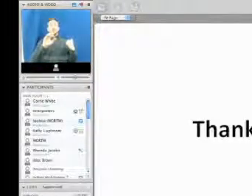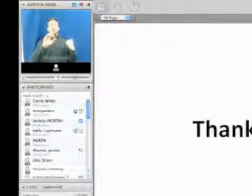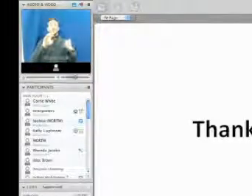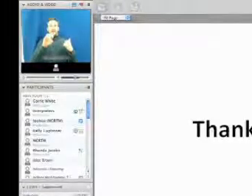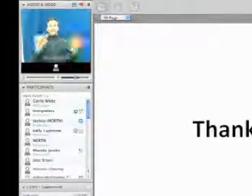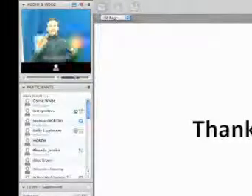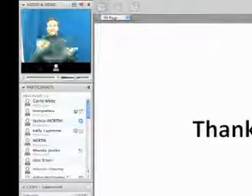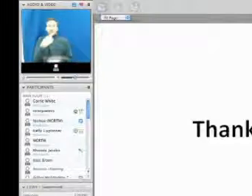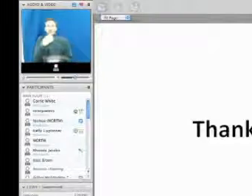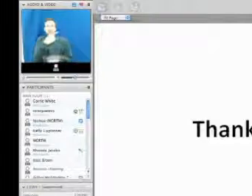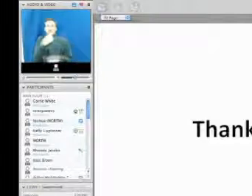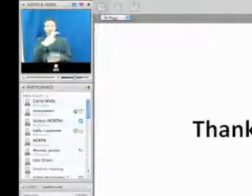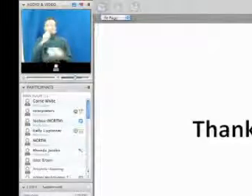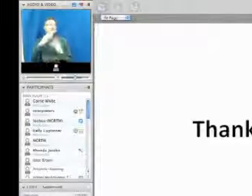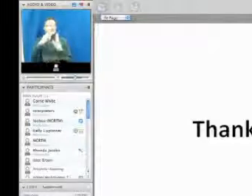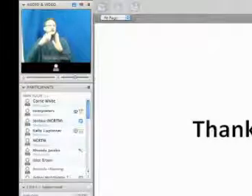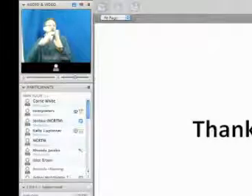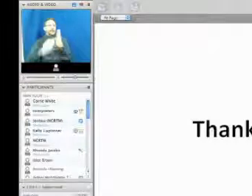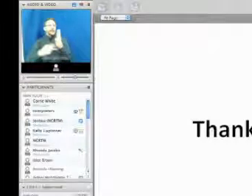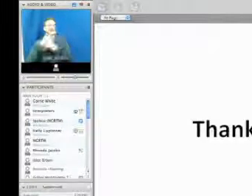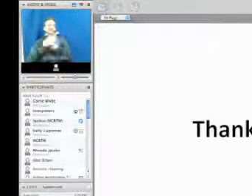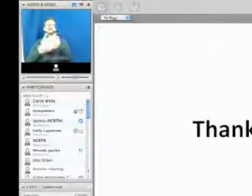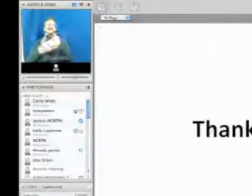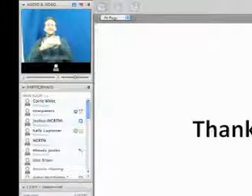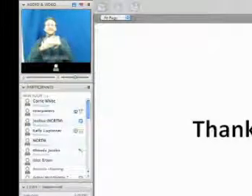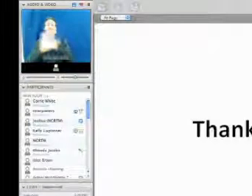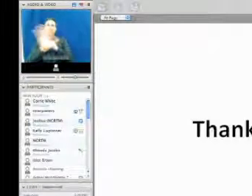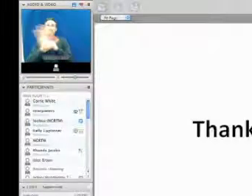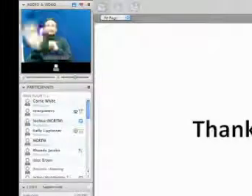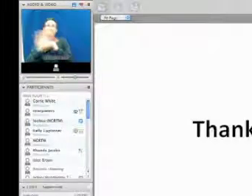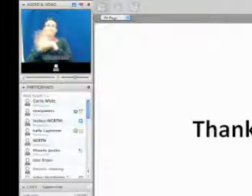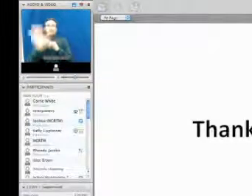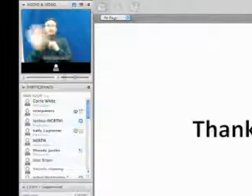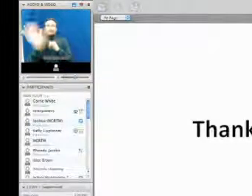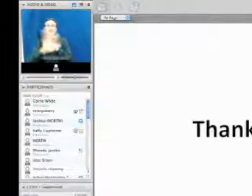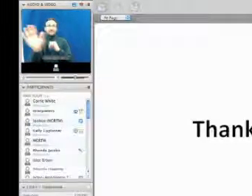turn it over to Carrie, unless there's anything else. Thanks, everybody.